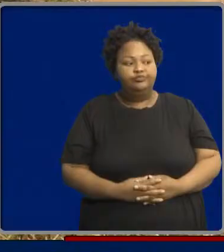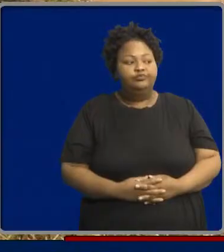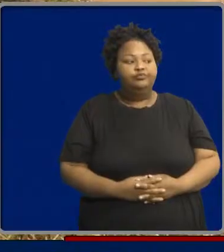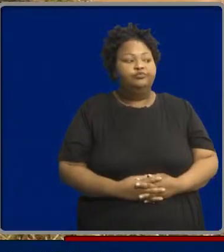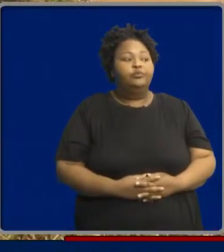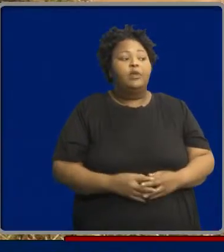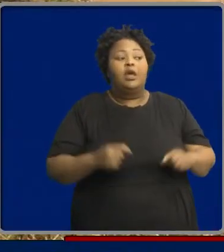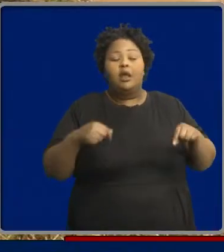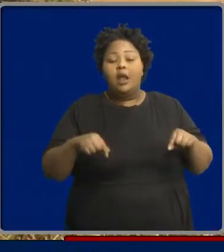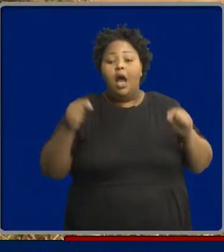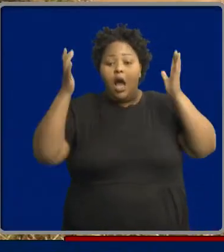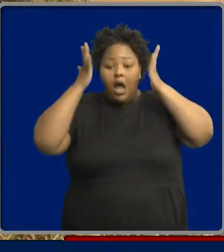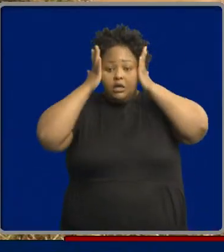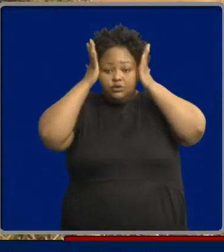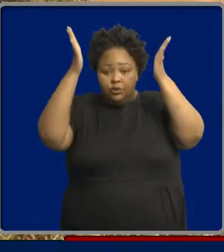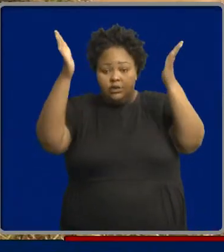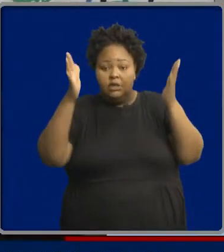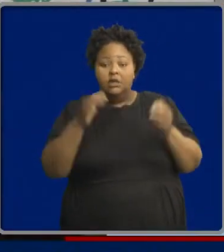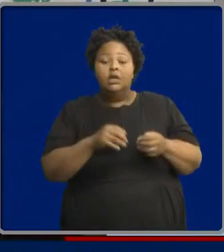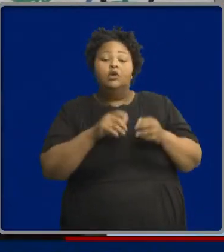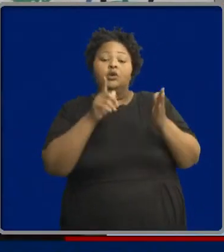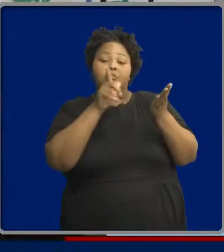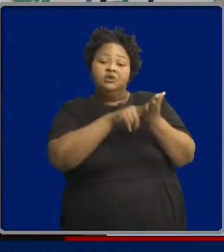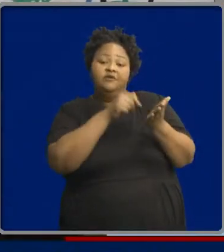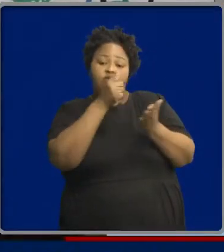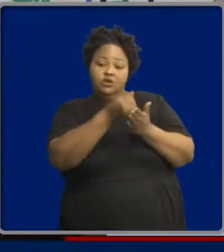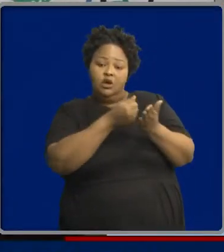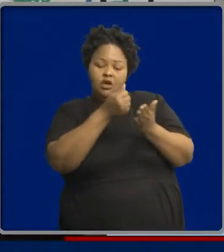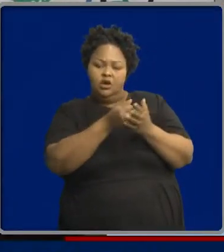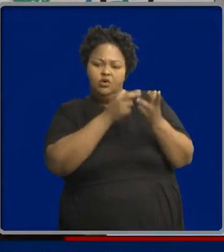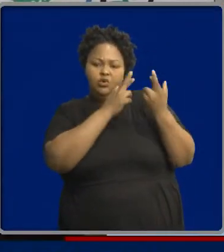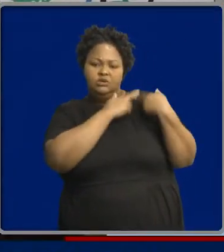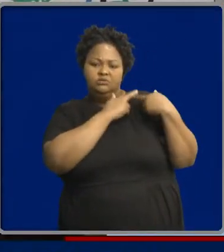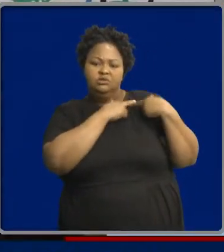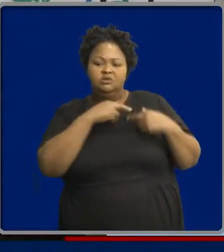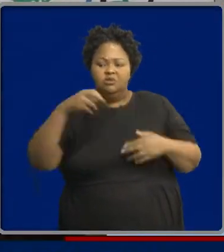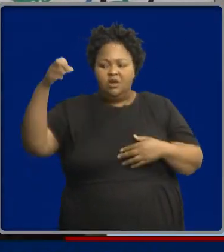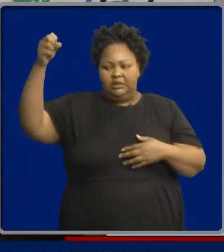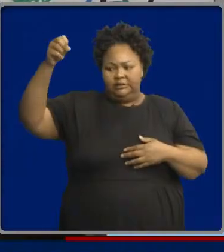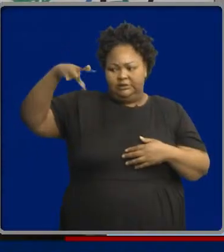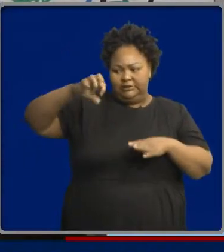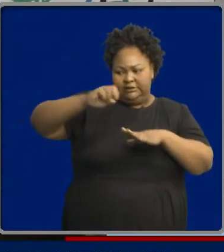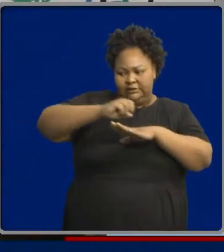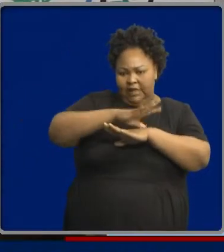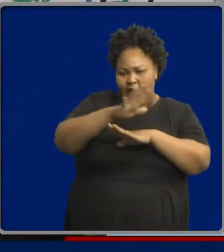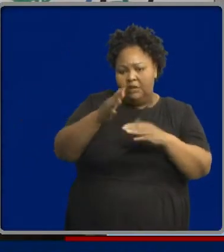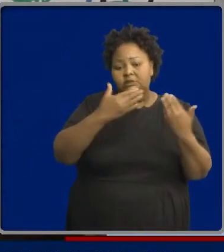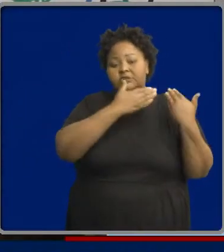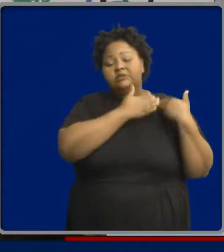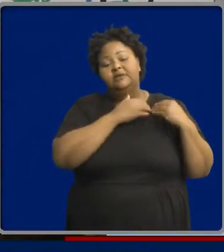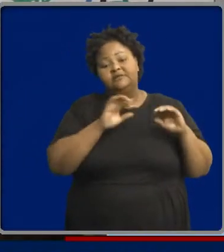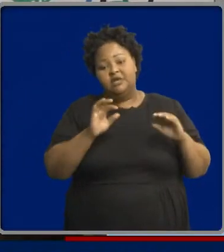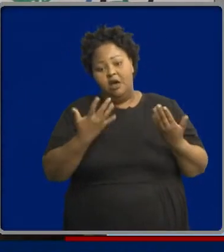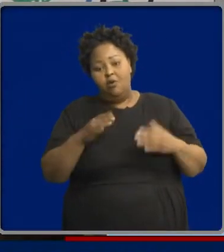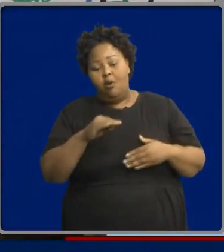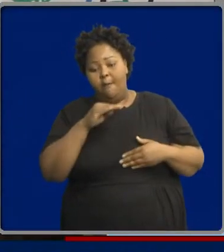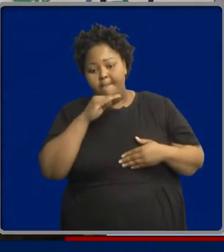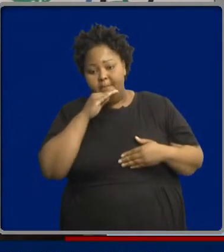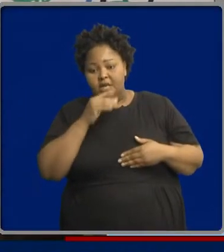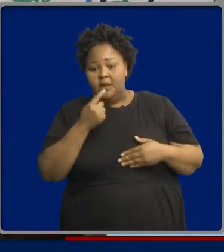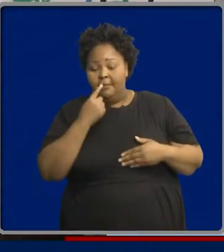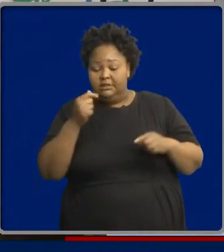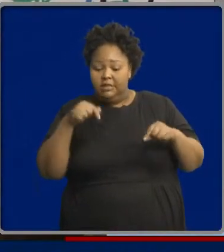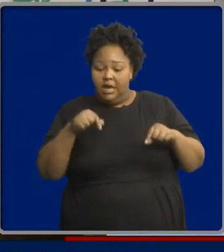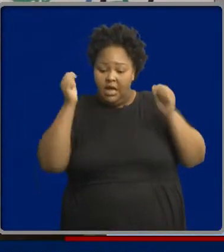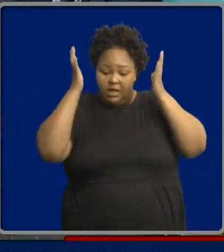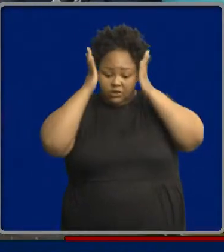to introduce a legislation on nuclear and radiation safety, a move aimed at regulating the use and handling of radioactive materials in the